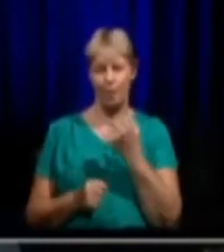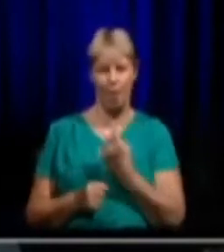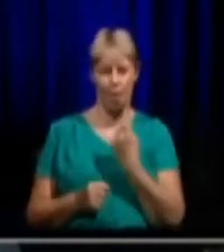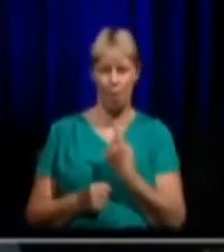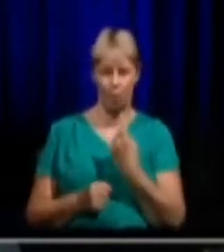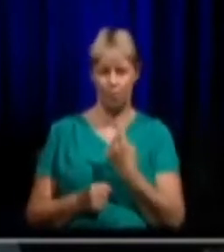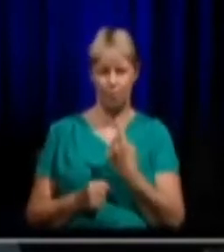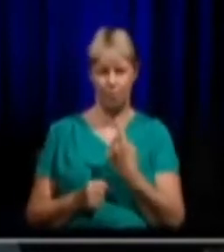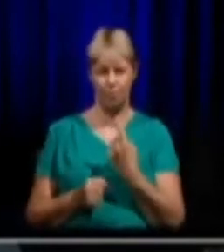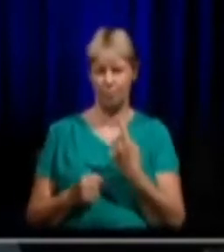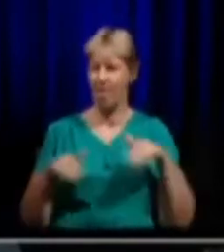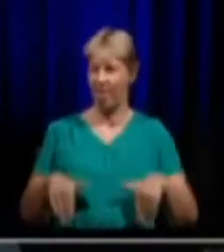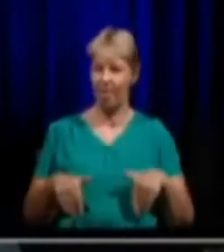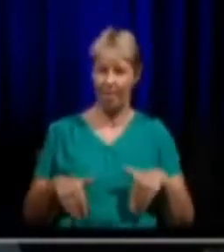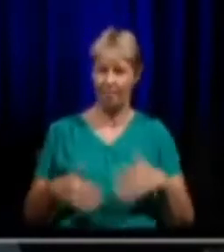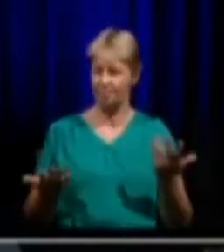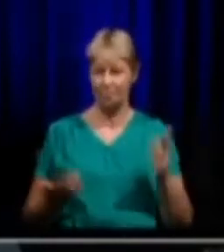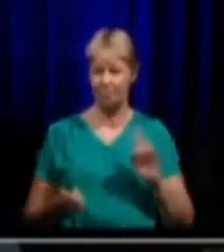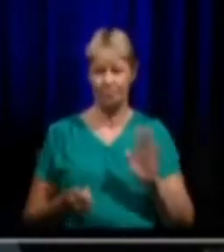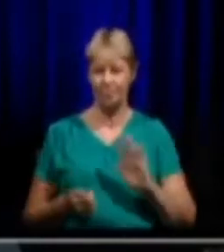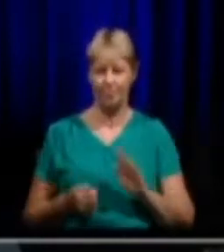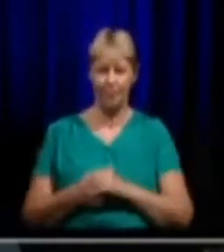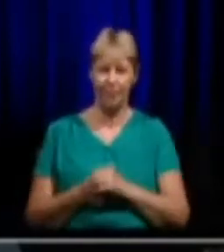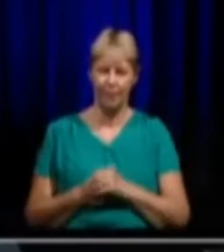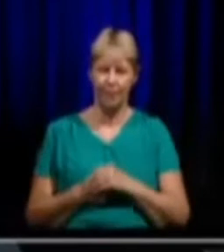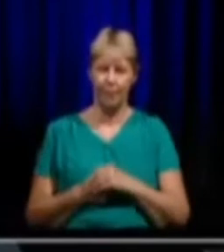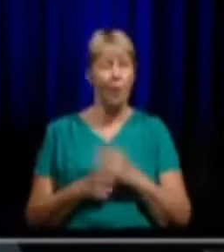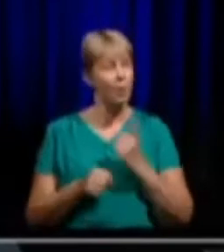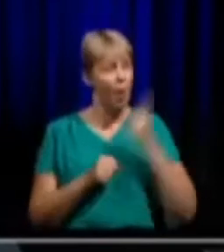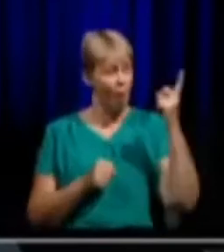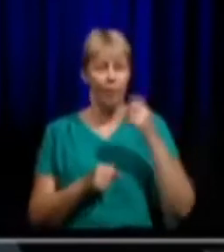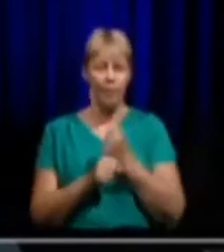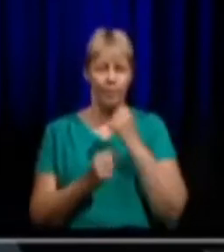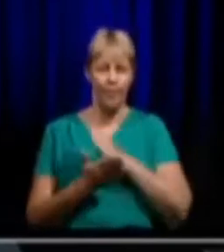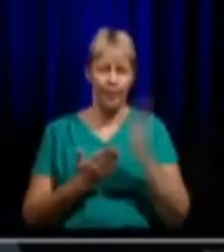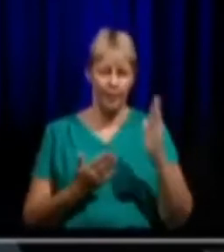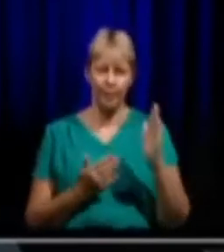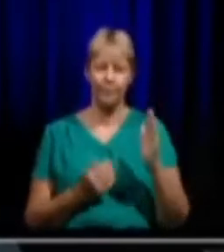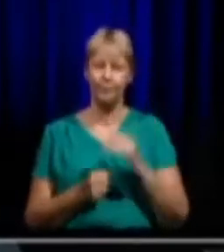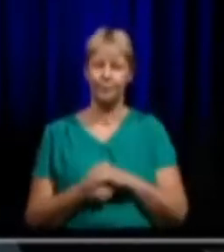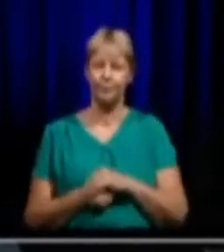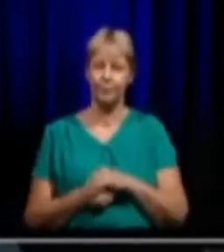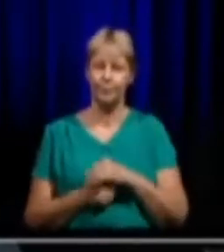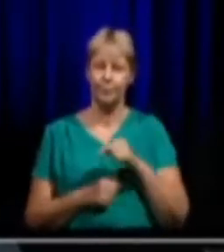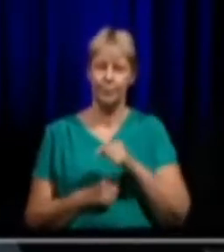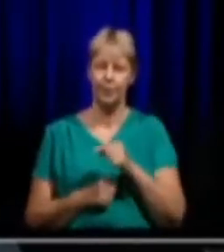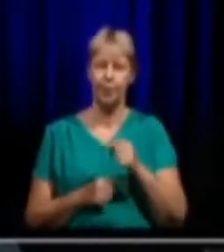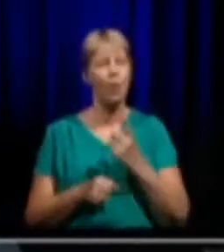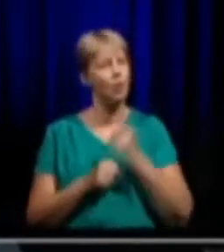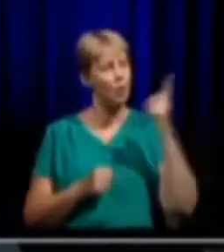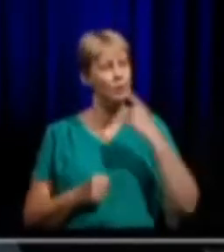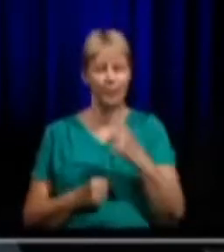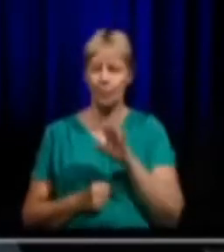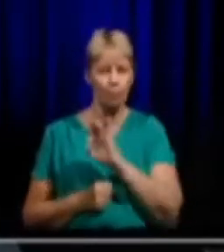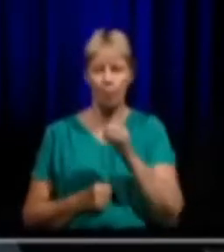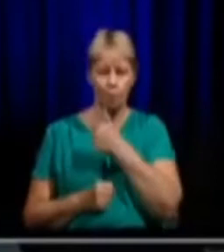good. Right at the beginning in the Bible, God makes this clear. In Genesis 2, verse 18, God says, it's not good for the man